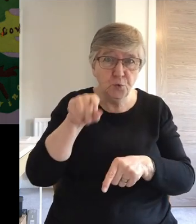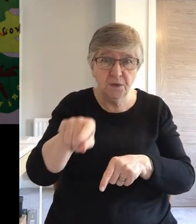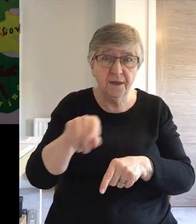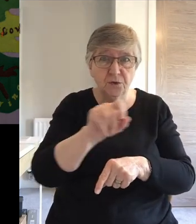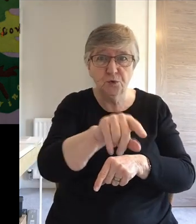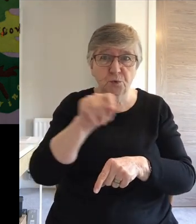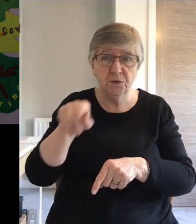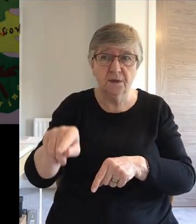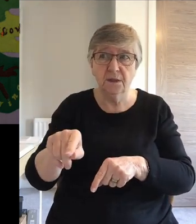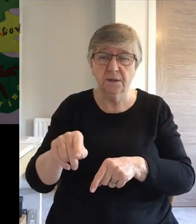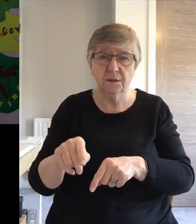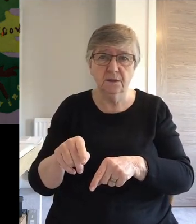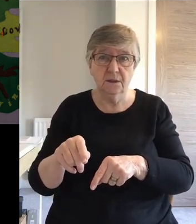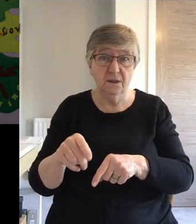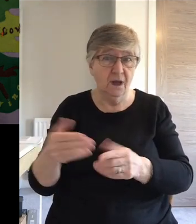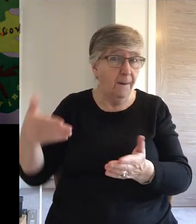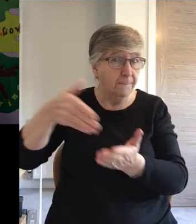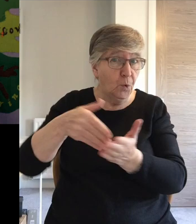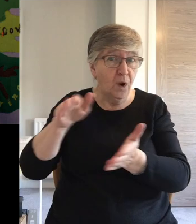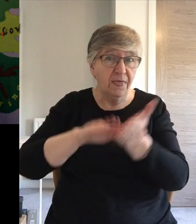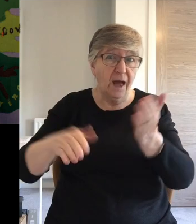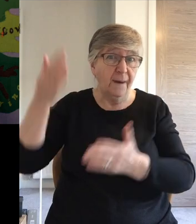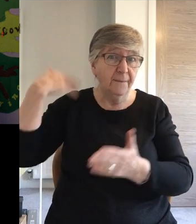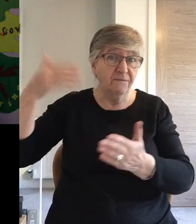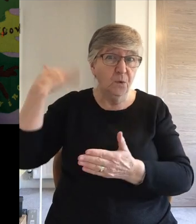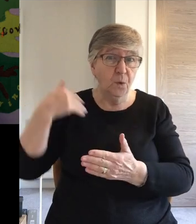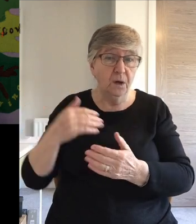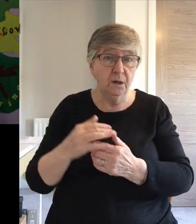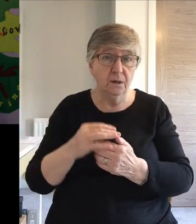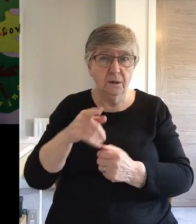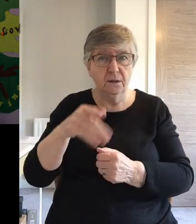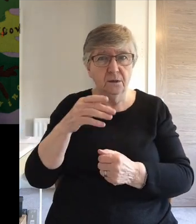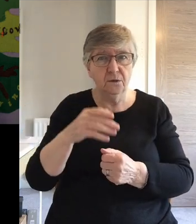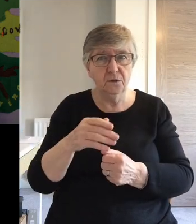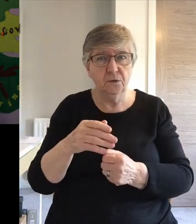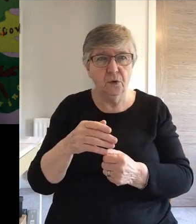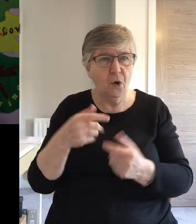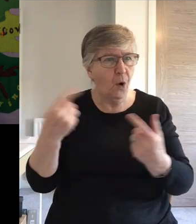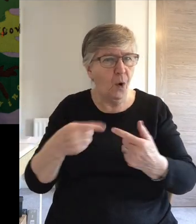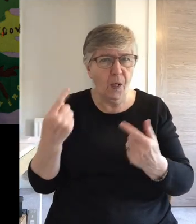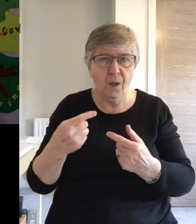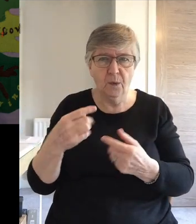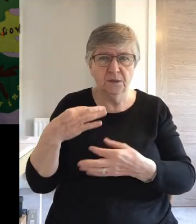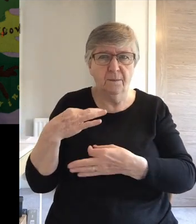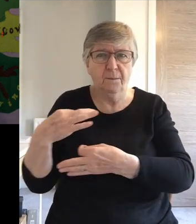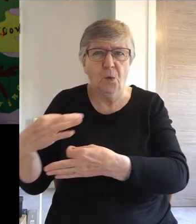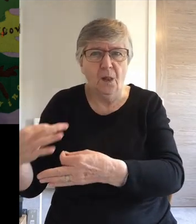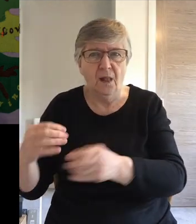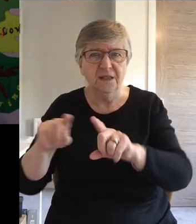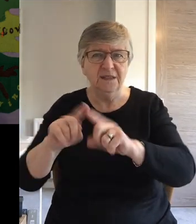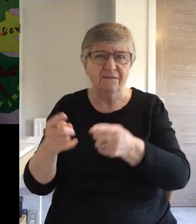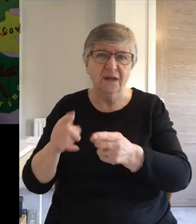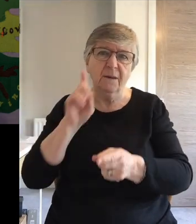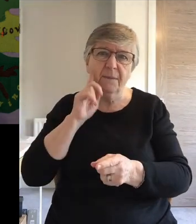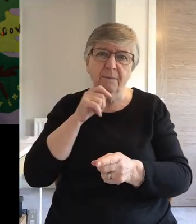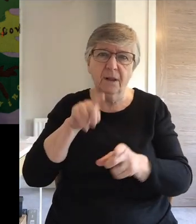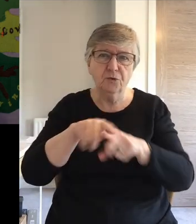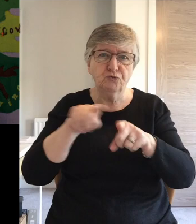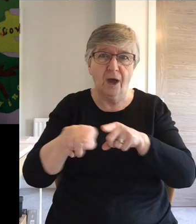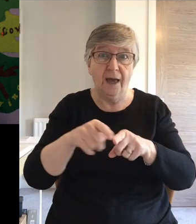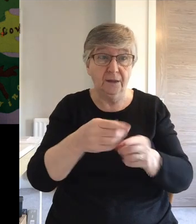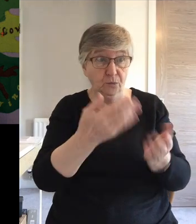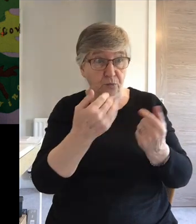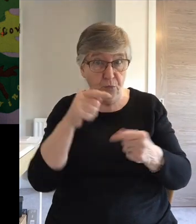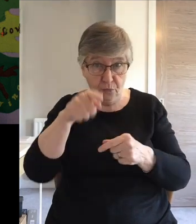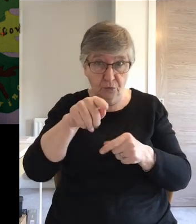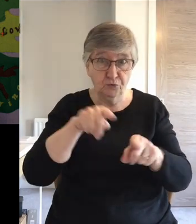There's a lot more of it around than there were in the days before mass media. But there's always been the pool of different outlooks. There's always been